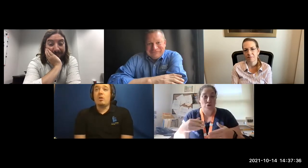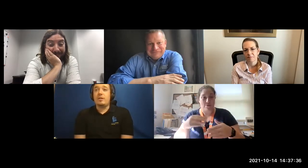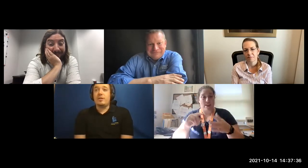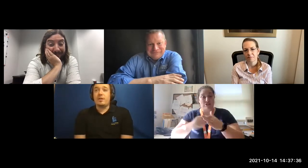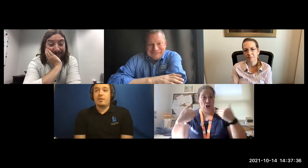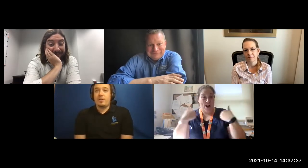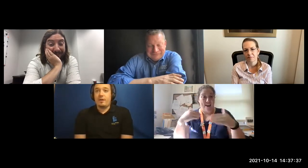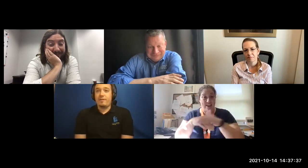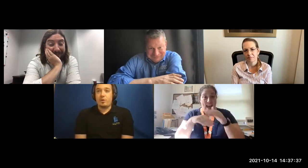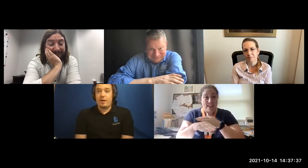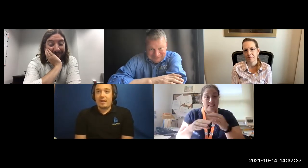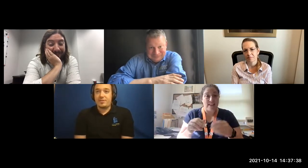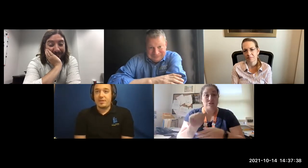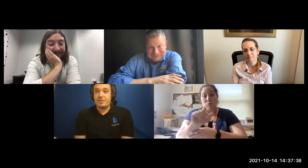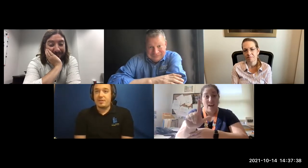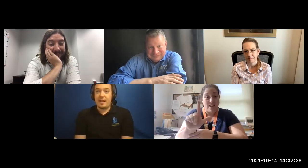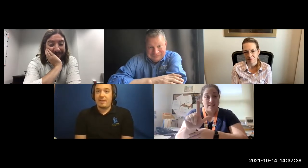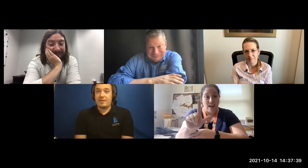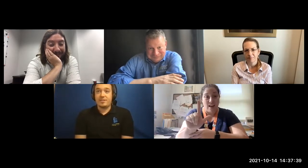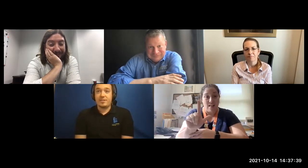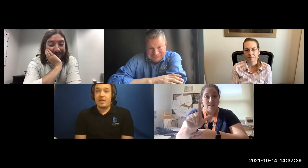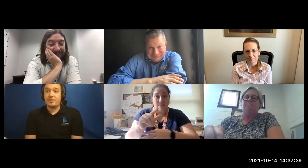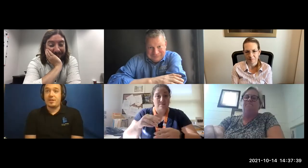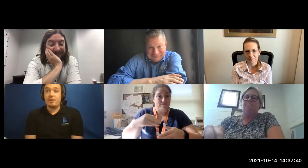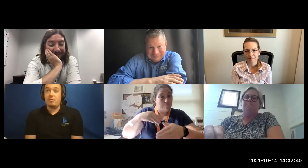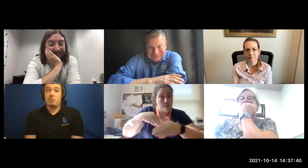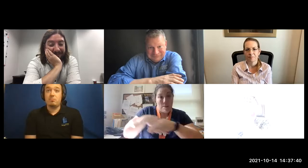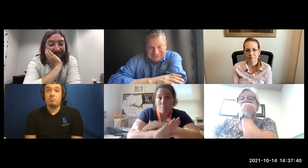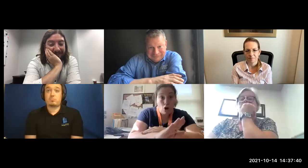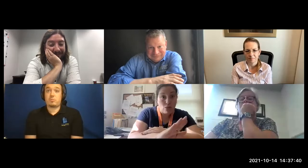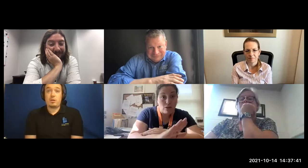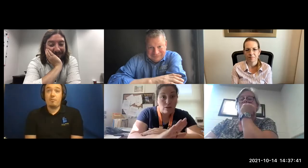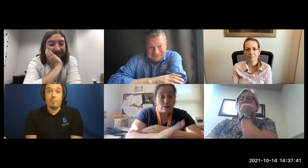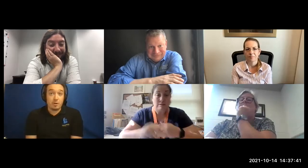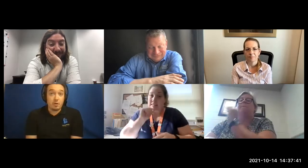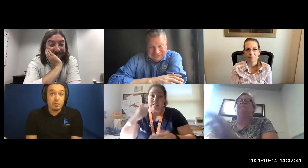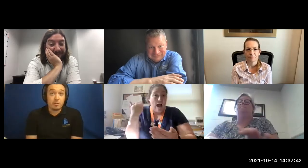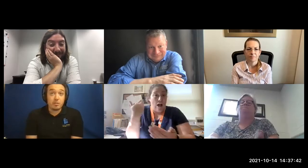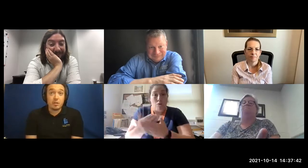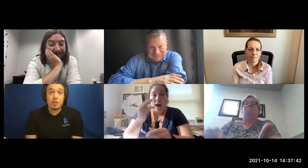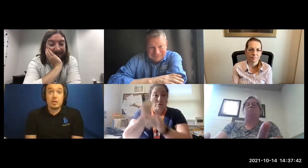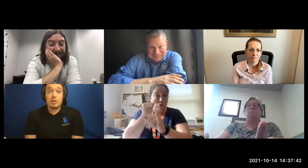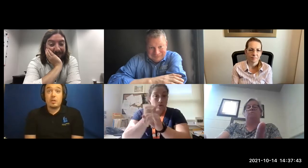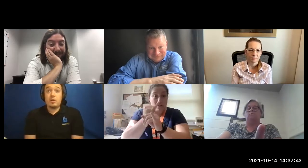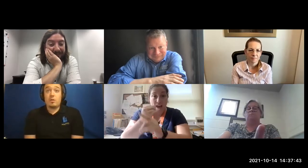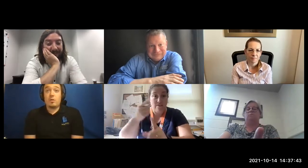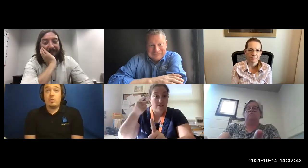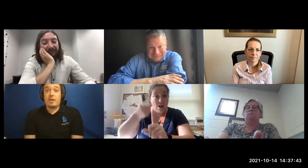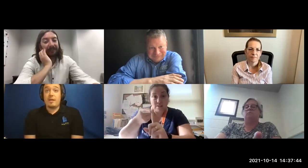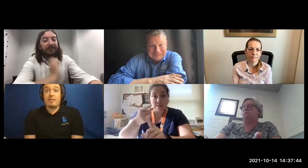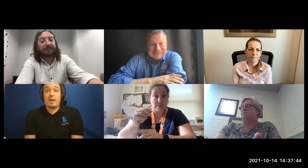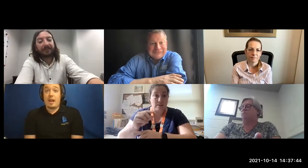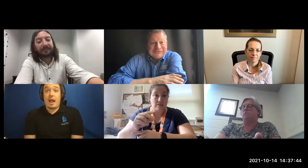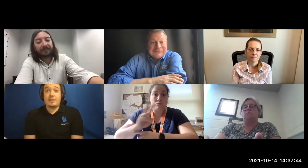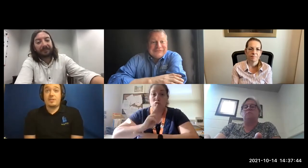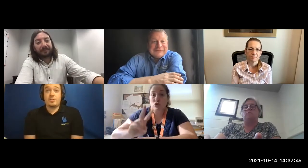how early did an individual have access? Did they have access to ASL from birth? Did